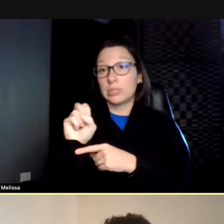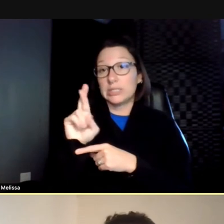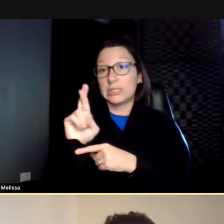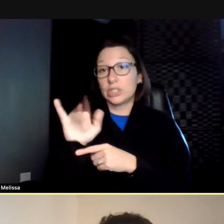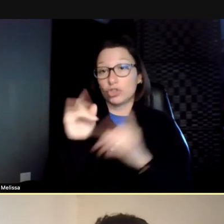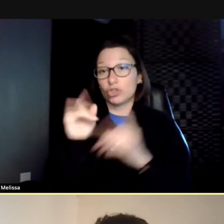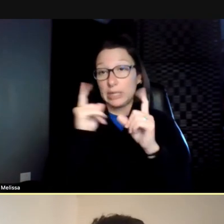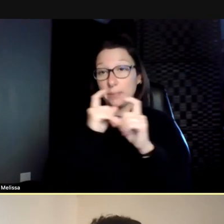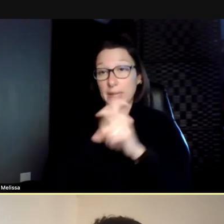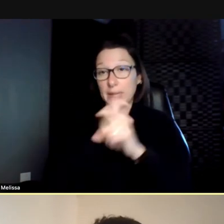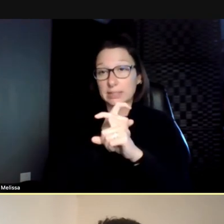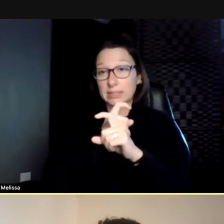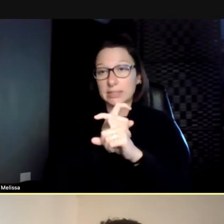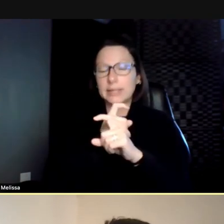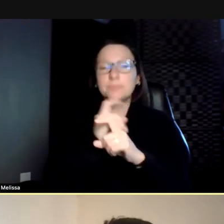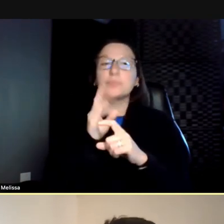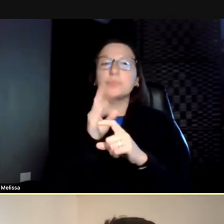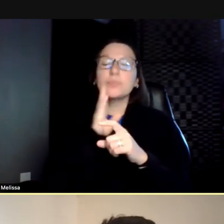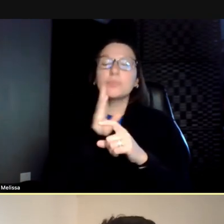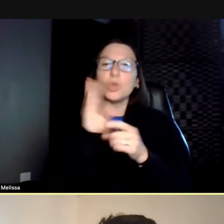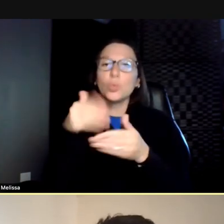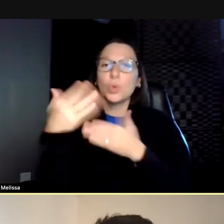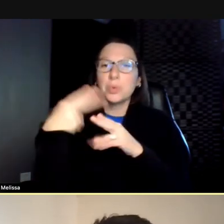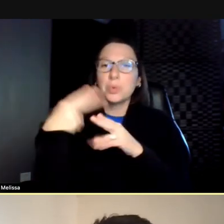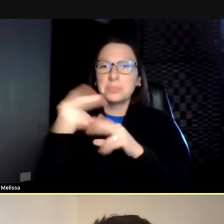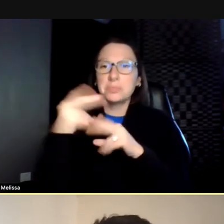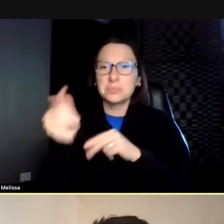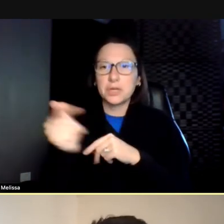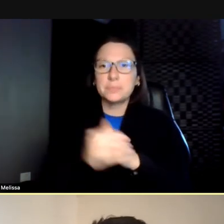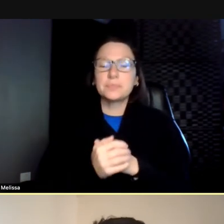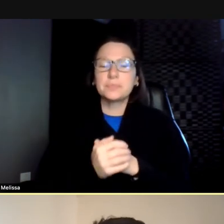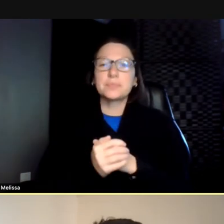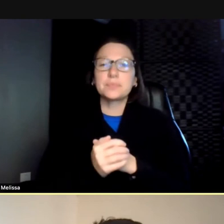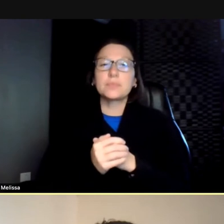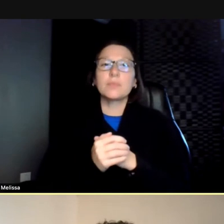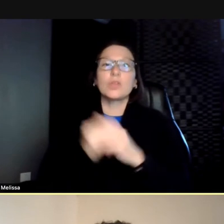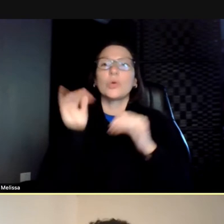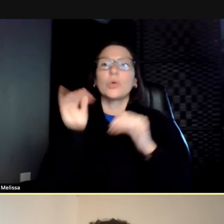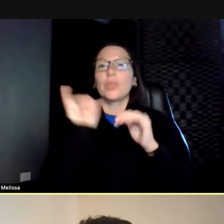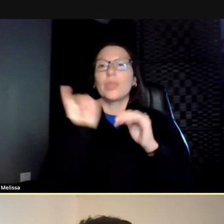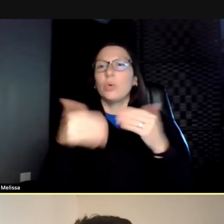up as it relates to availability for learning as well. Okay, so that was just a very quick,